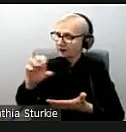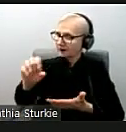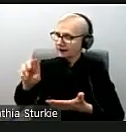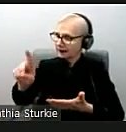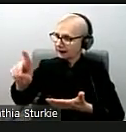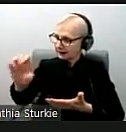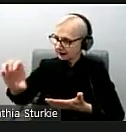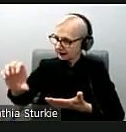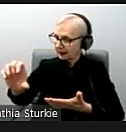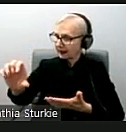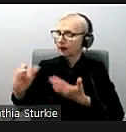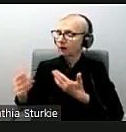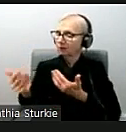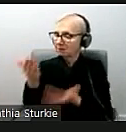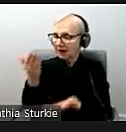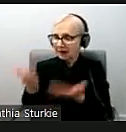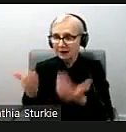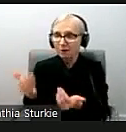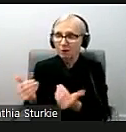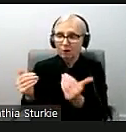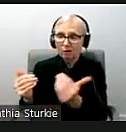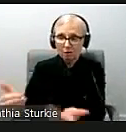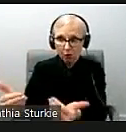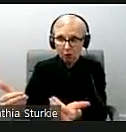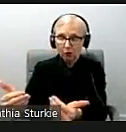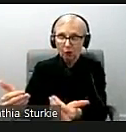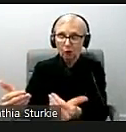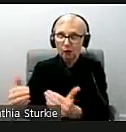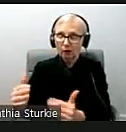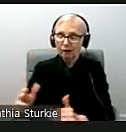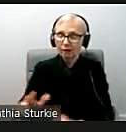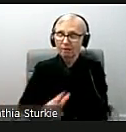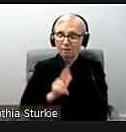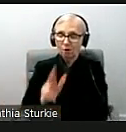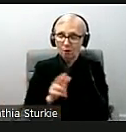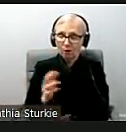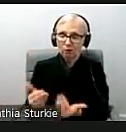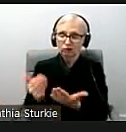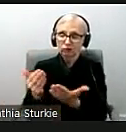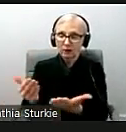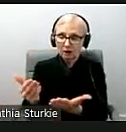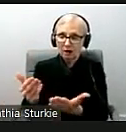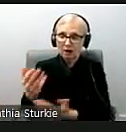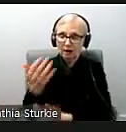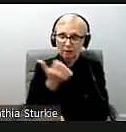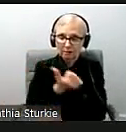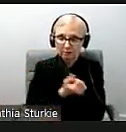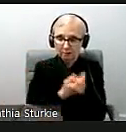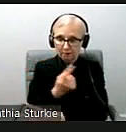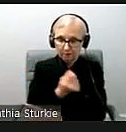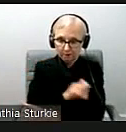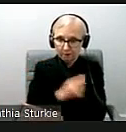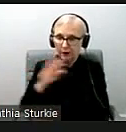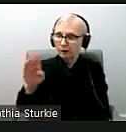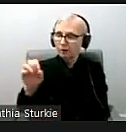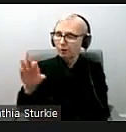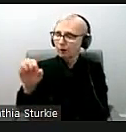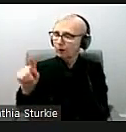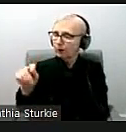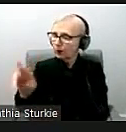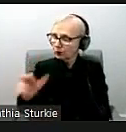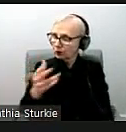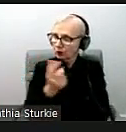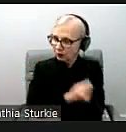formal recommendations on Moderna booster shots and booster shots for J&J, hopefully